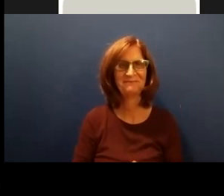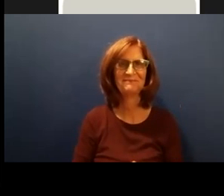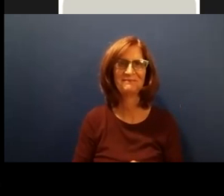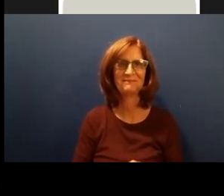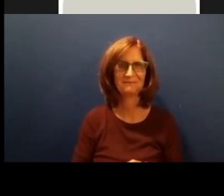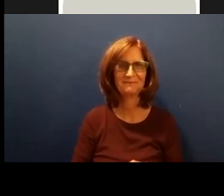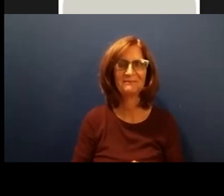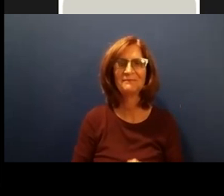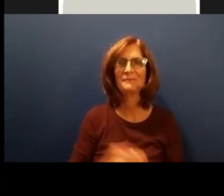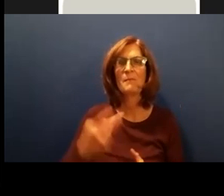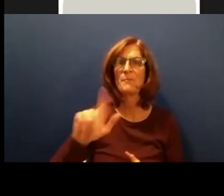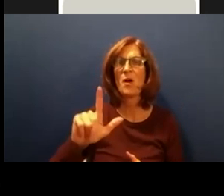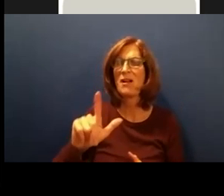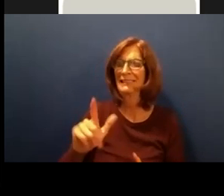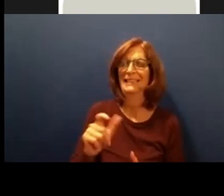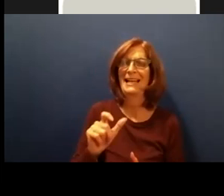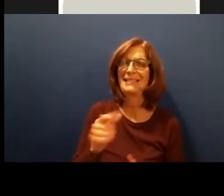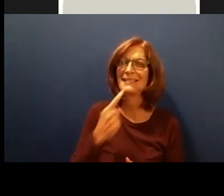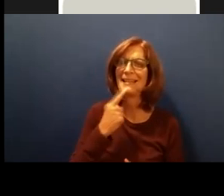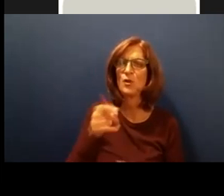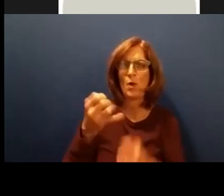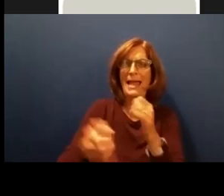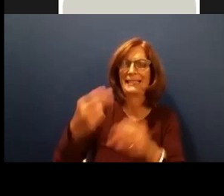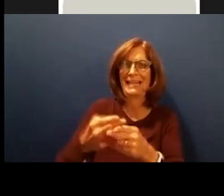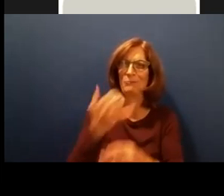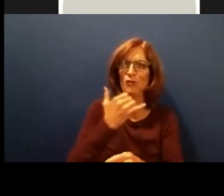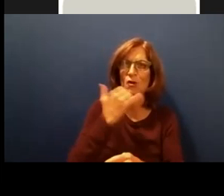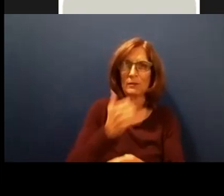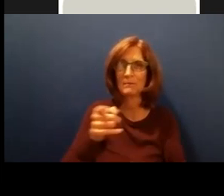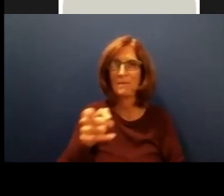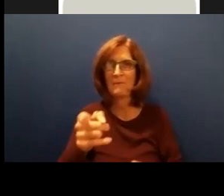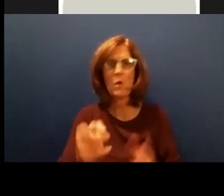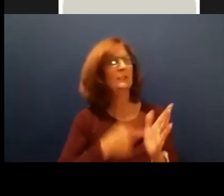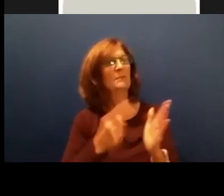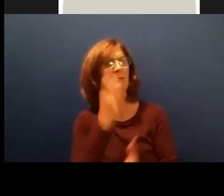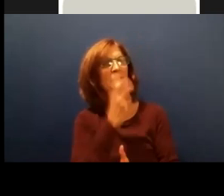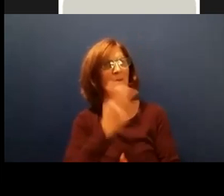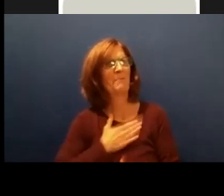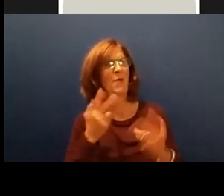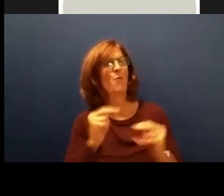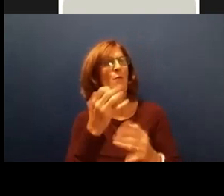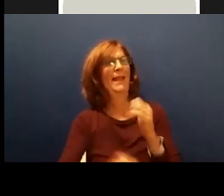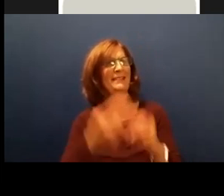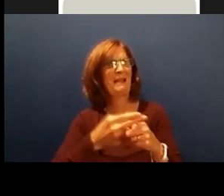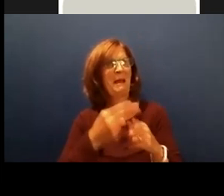Paul, sorry, I mispronounced your last name. It's okay. I do it myself sometimes.